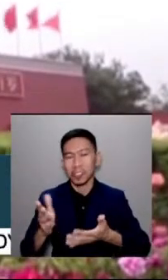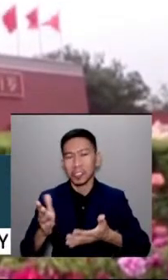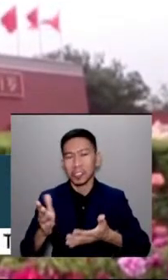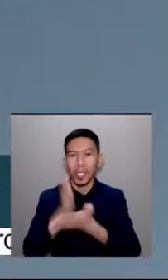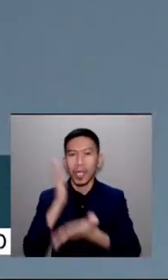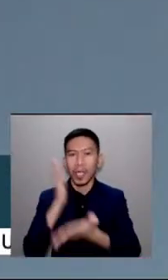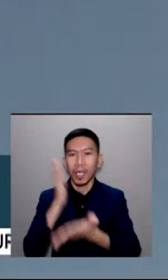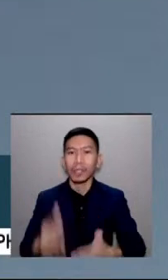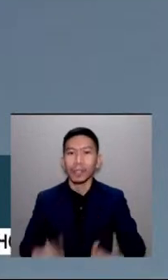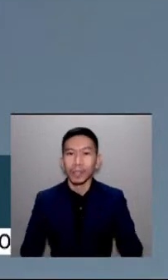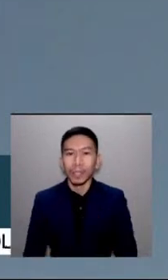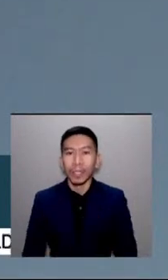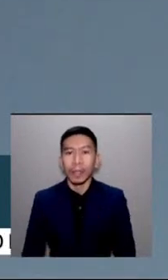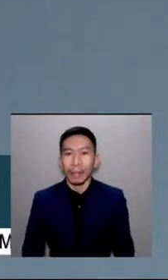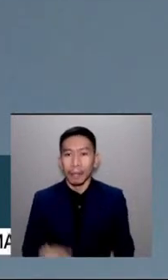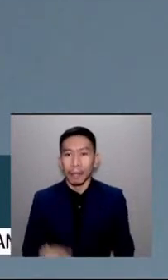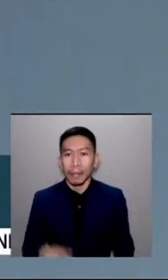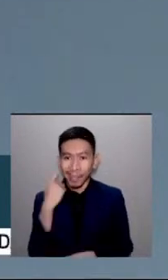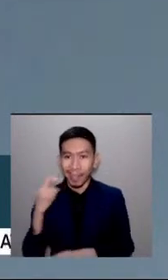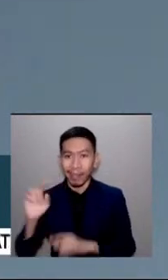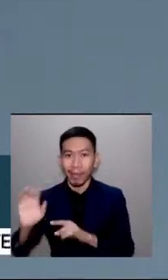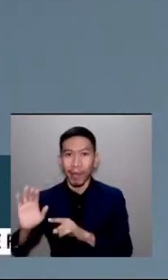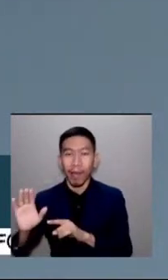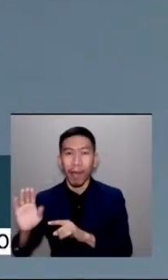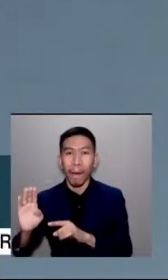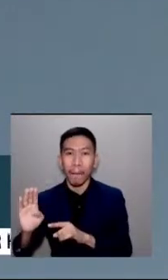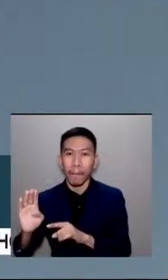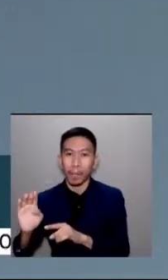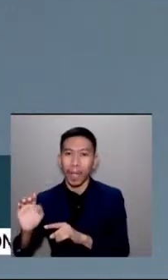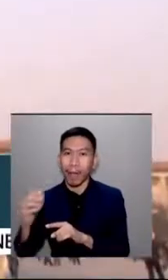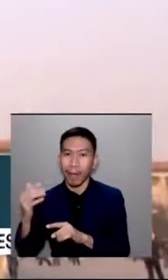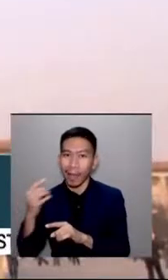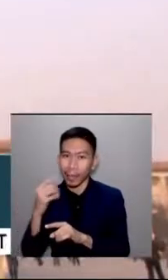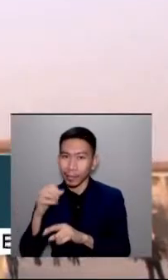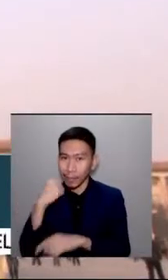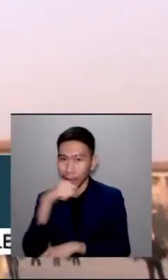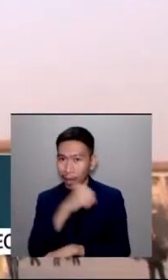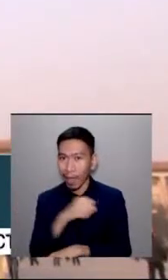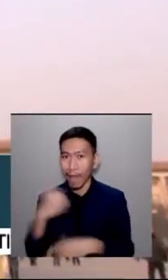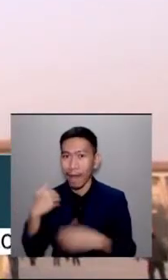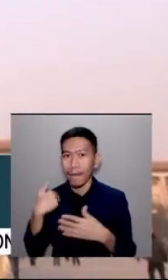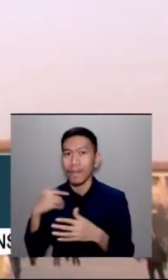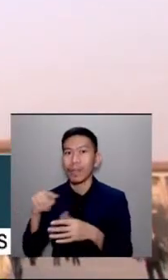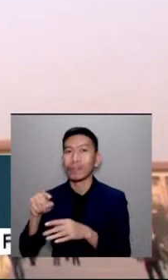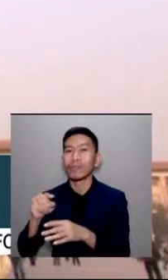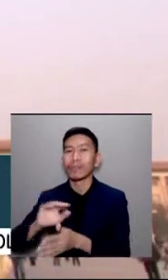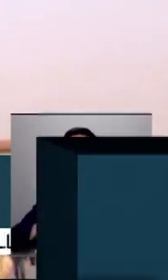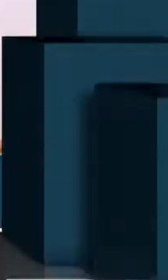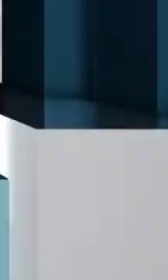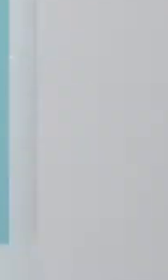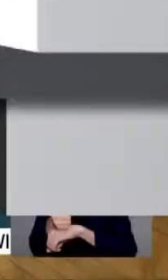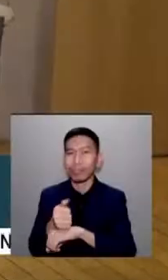with the Baltic state after it allowed Taiwan to open a de facto embassy in Vilnius.